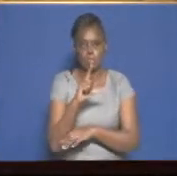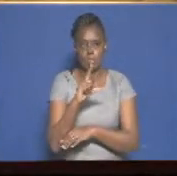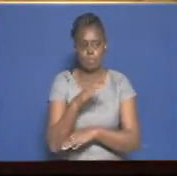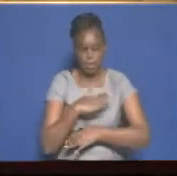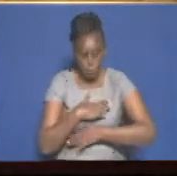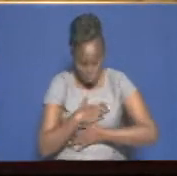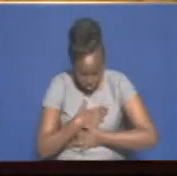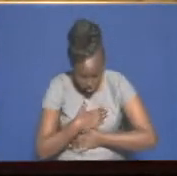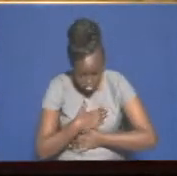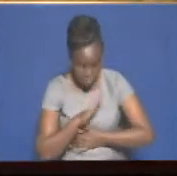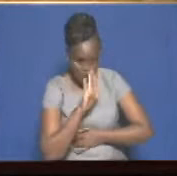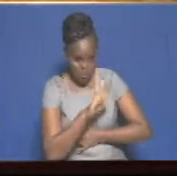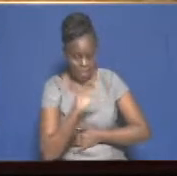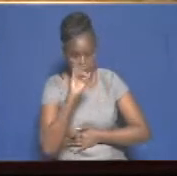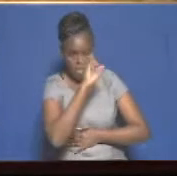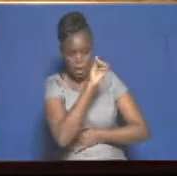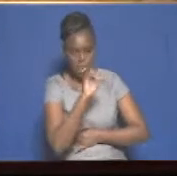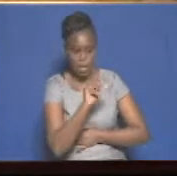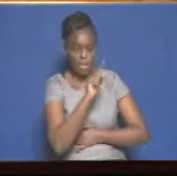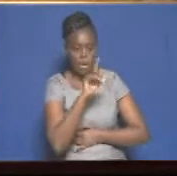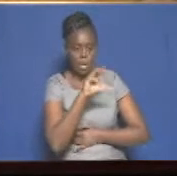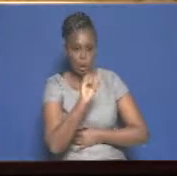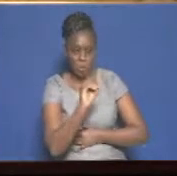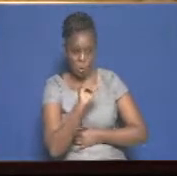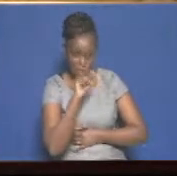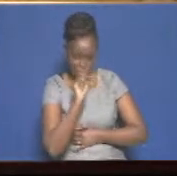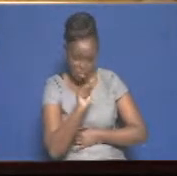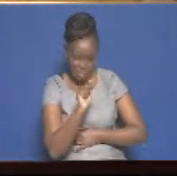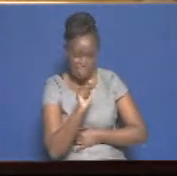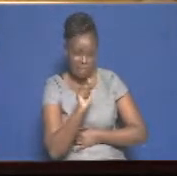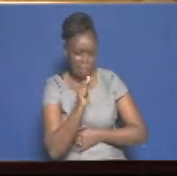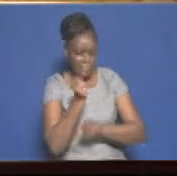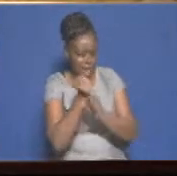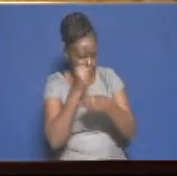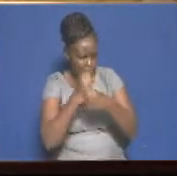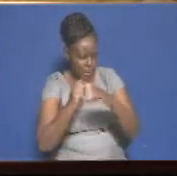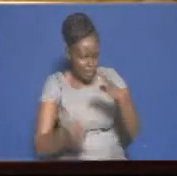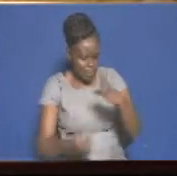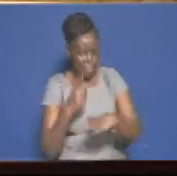Honorable Jakoyo Midiwo was the architect of that law.